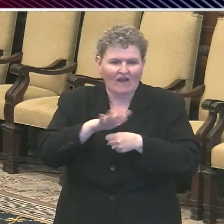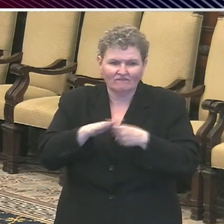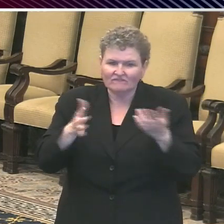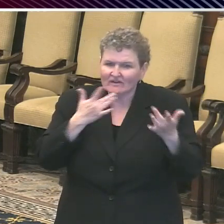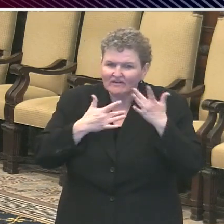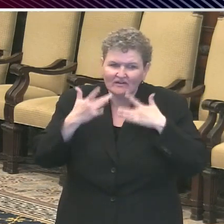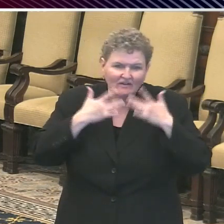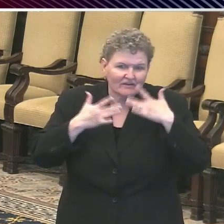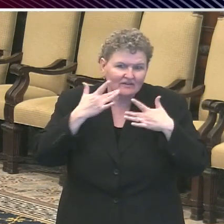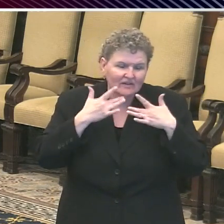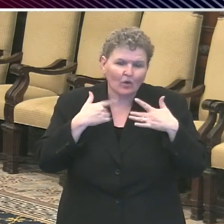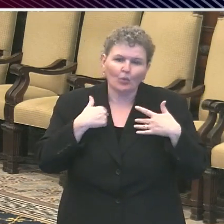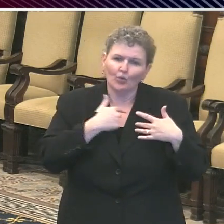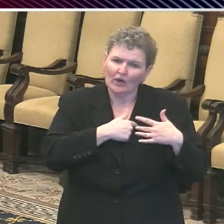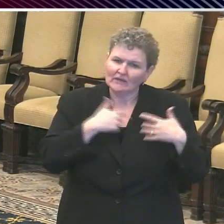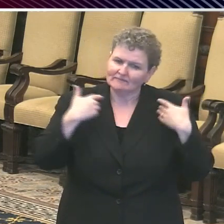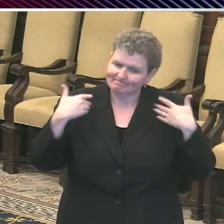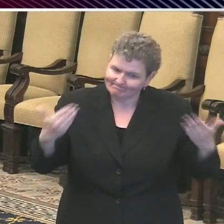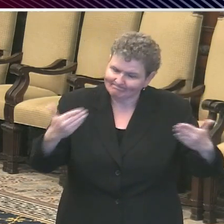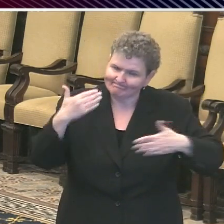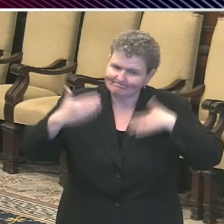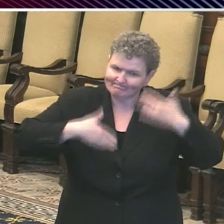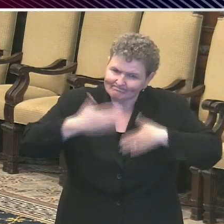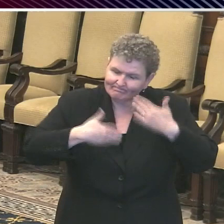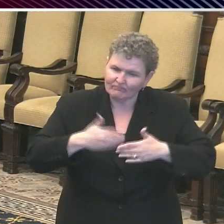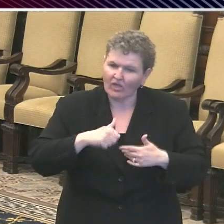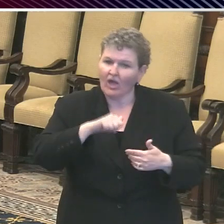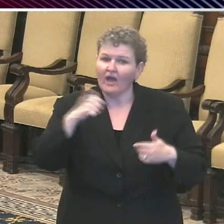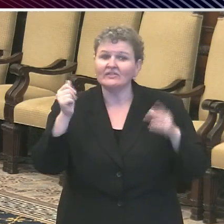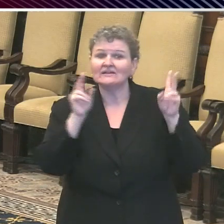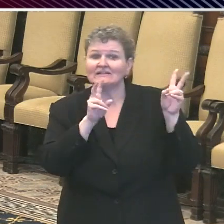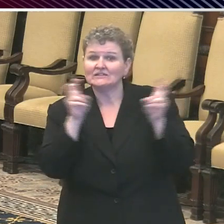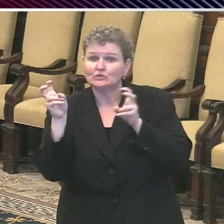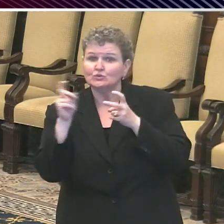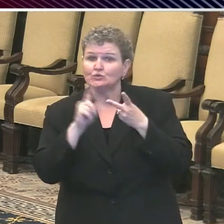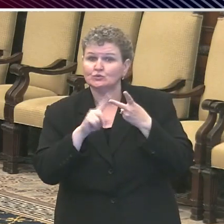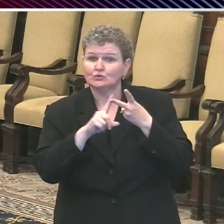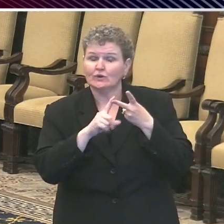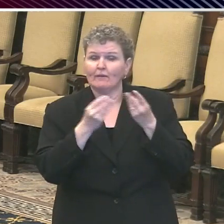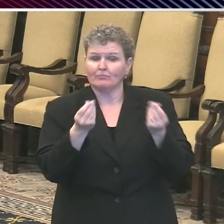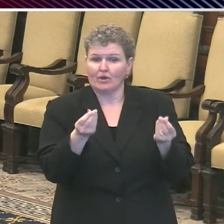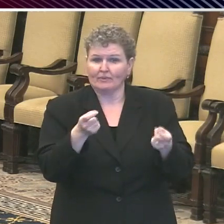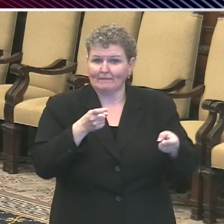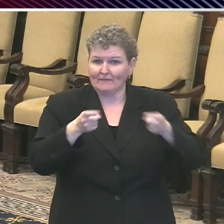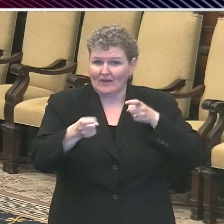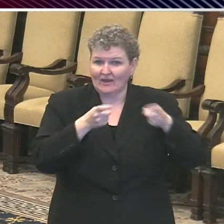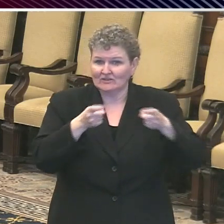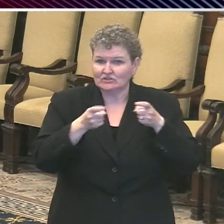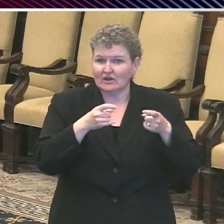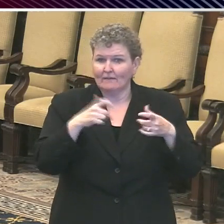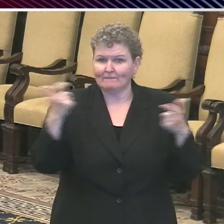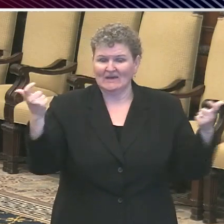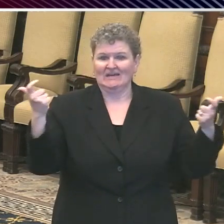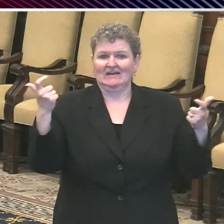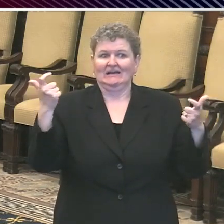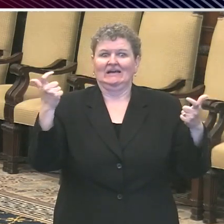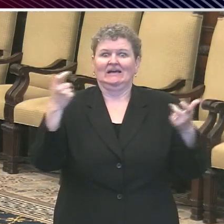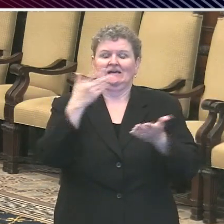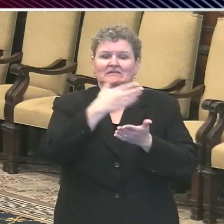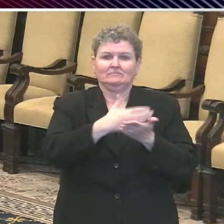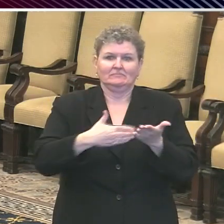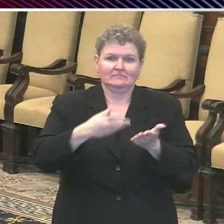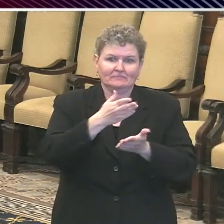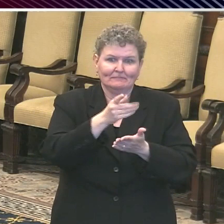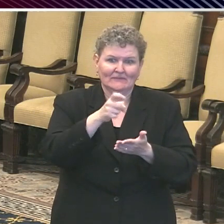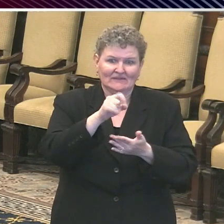the other issue I would say, the other, property managers would be another large expense. We have